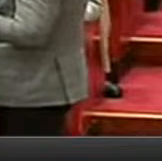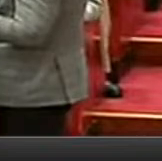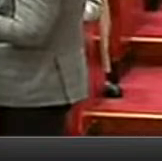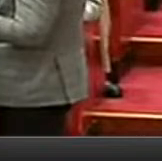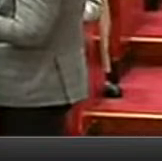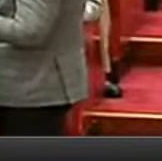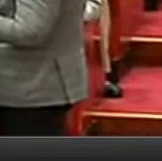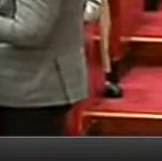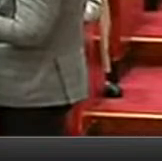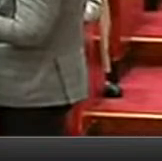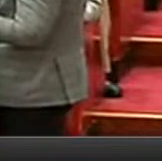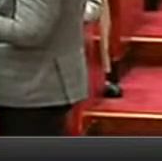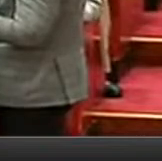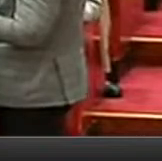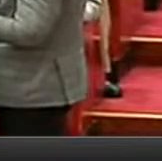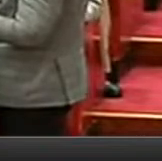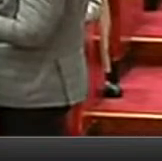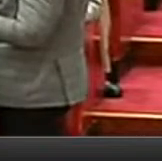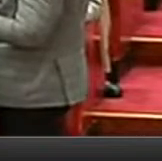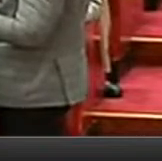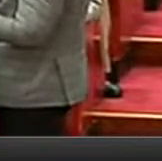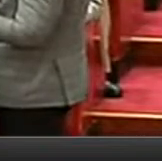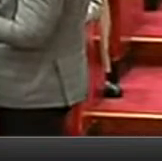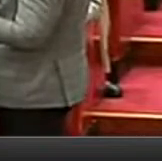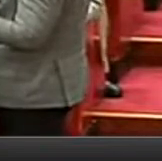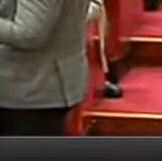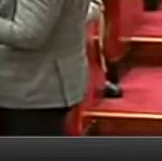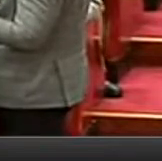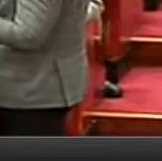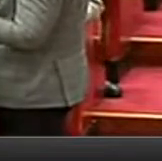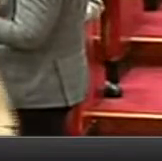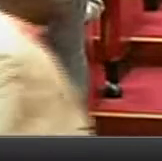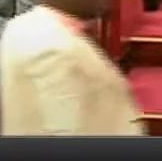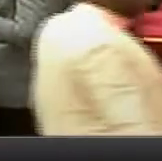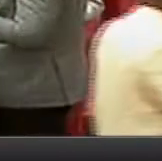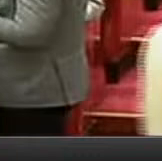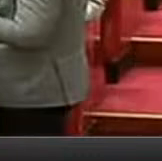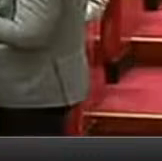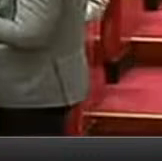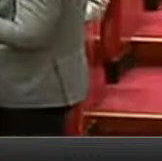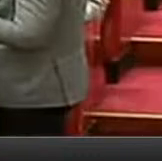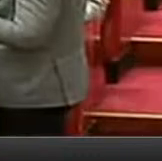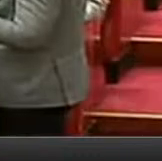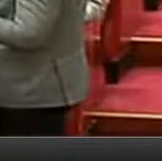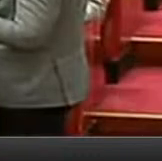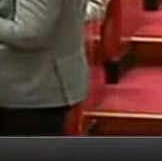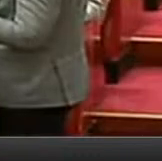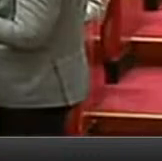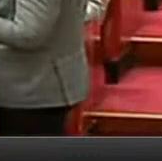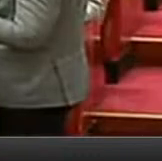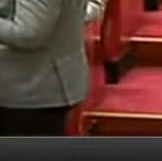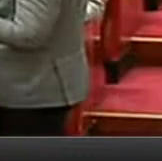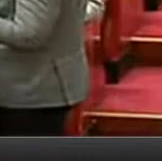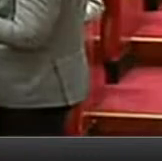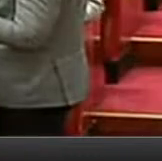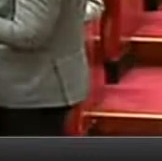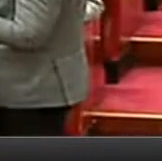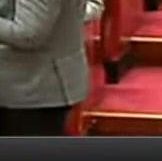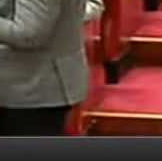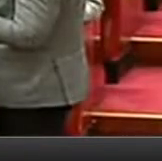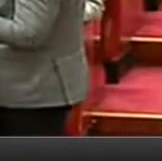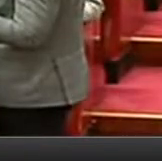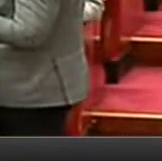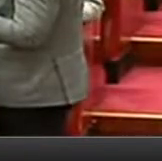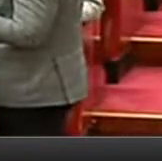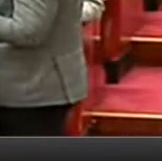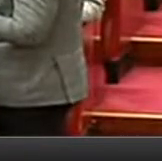of Associate Professor of Law at Kenyatta University. He has authored 35